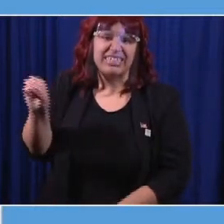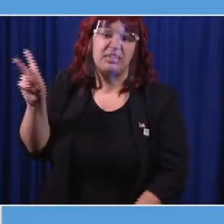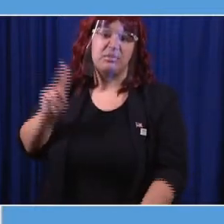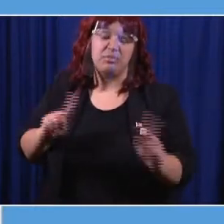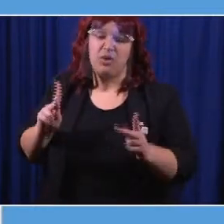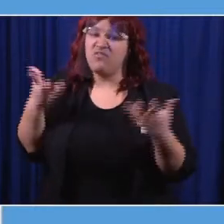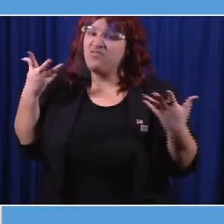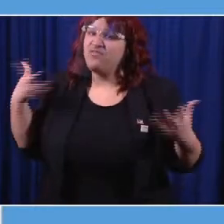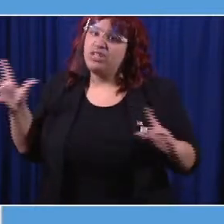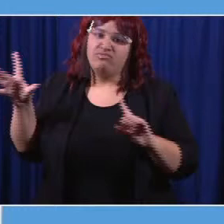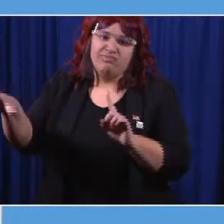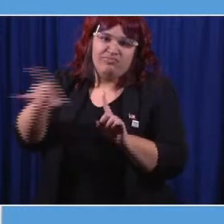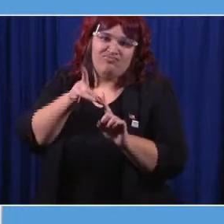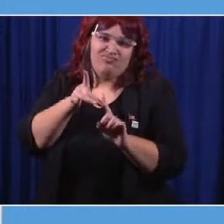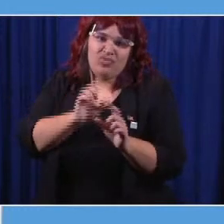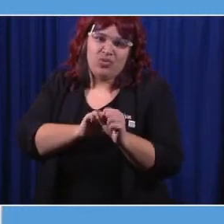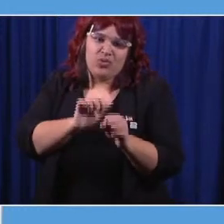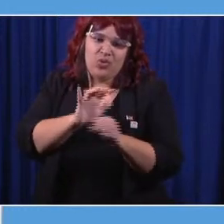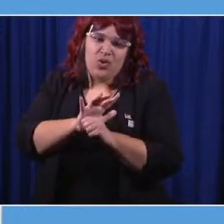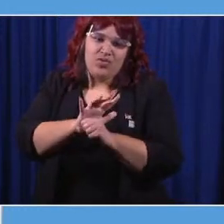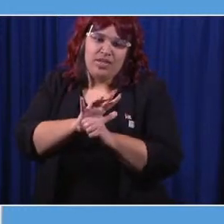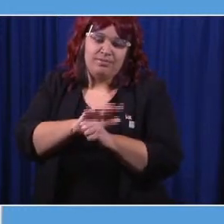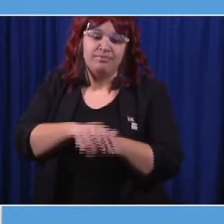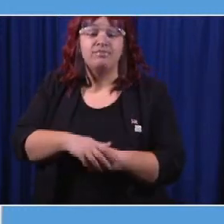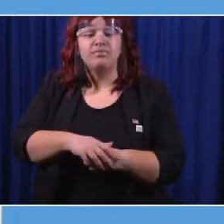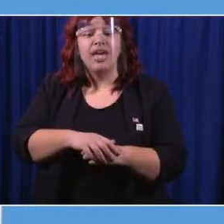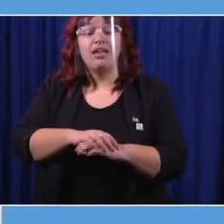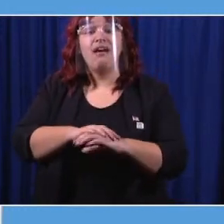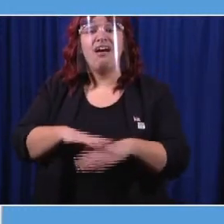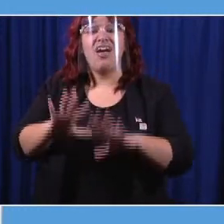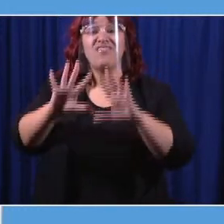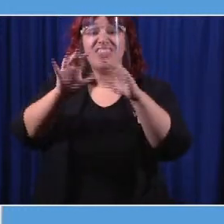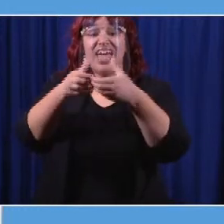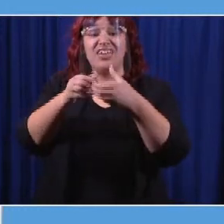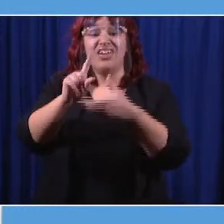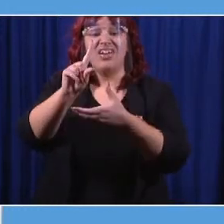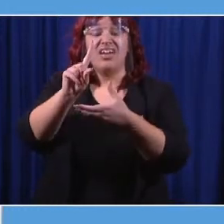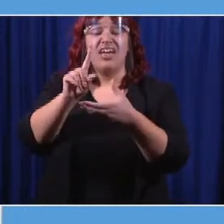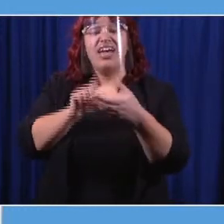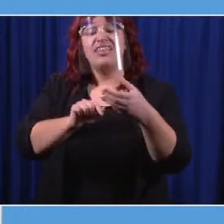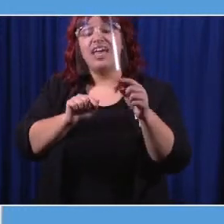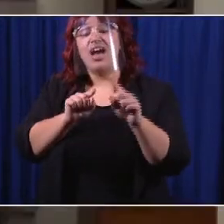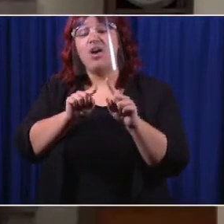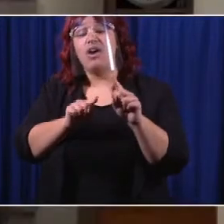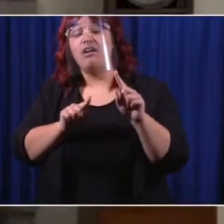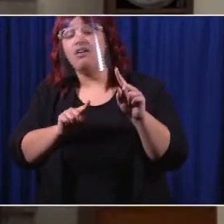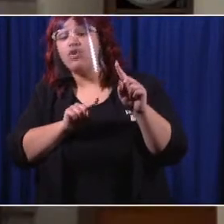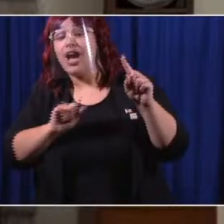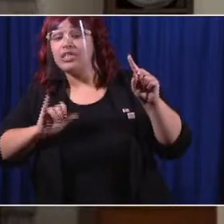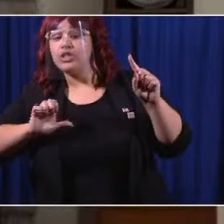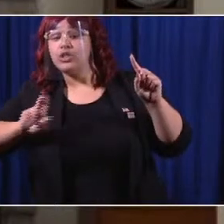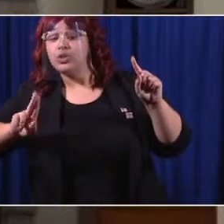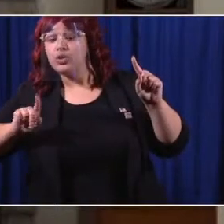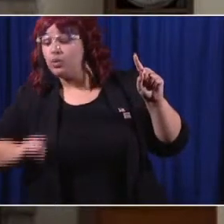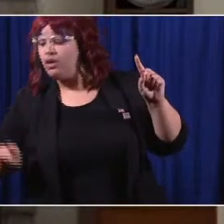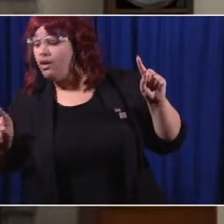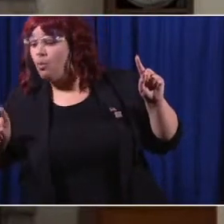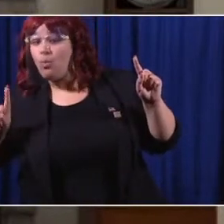COVID. Of those, 1,180 are in the ICU. Let's go to the key indicators,